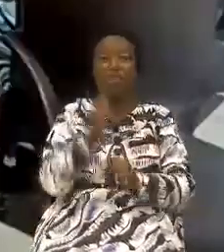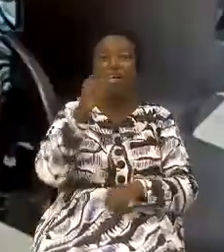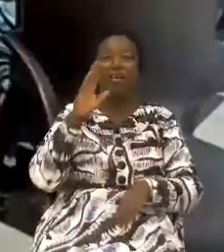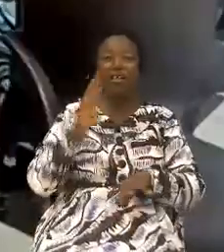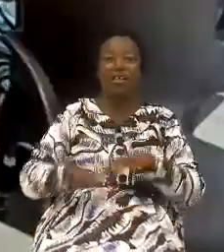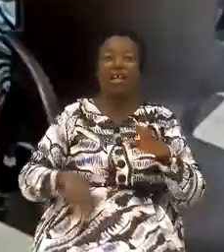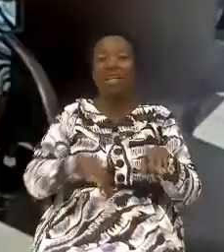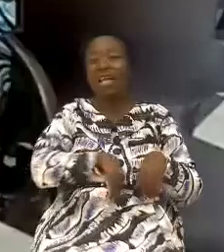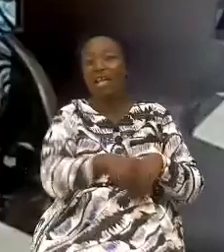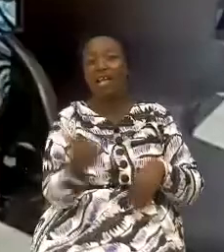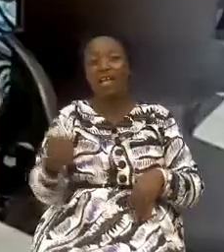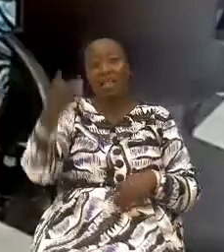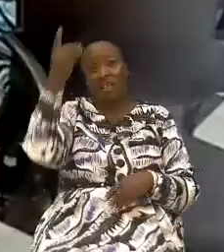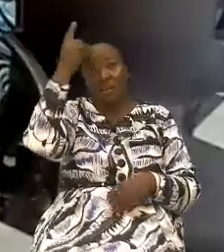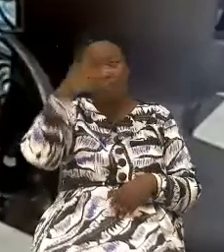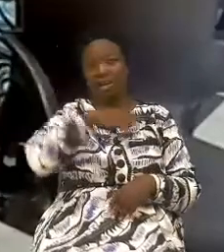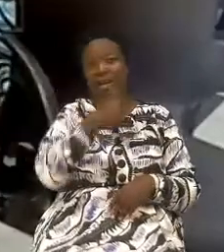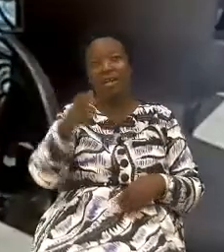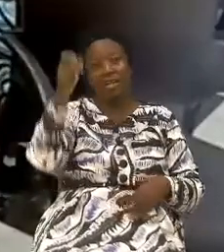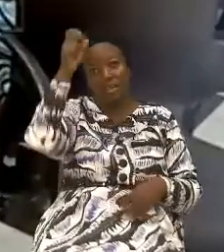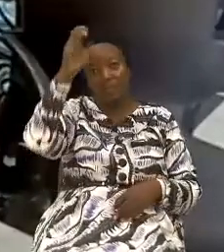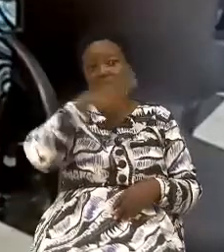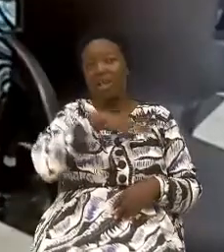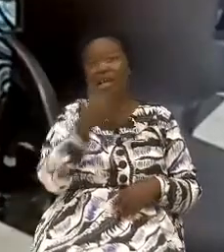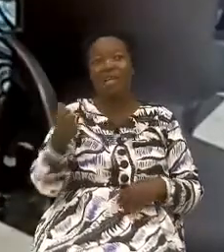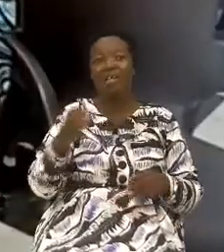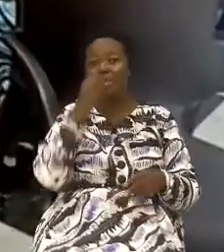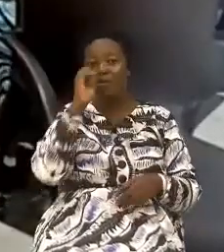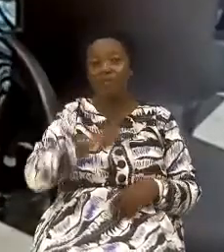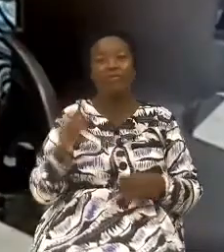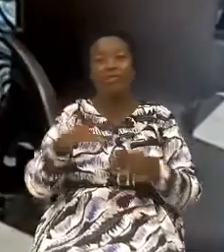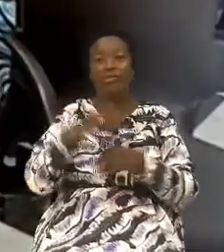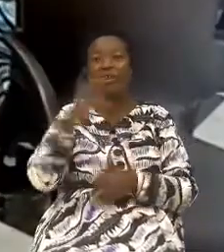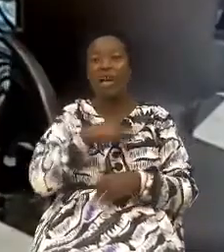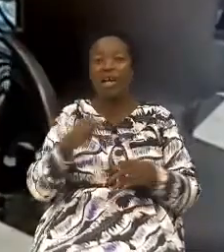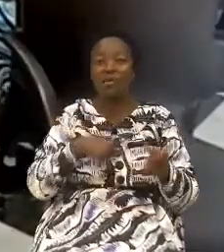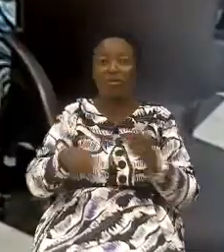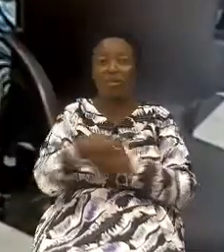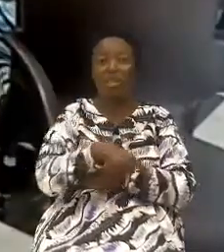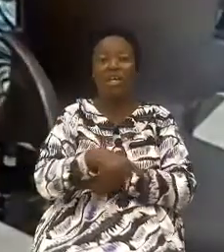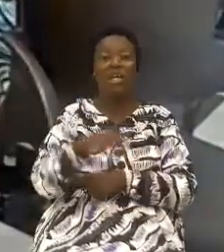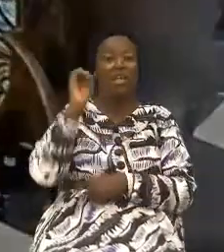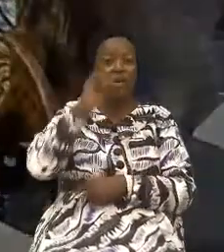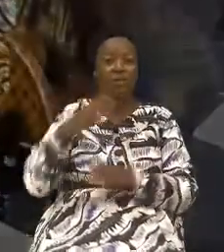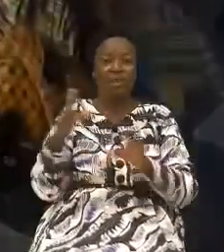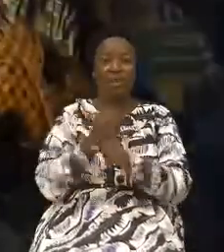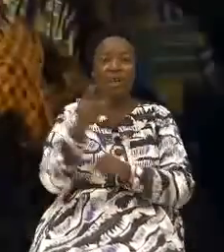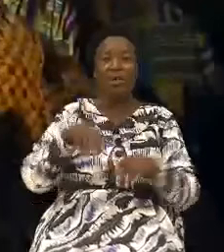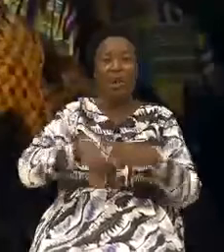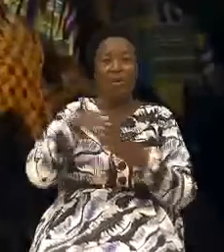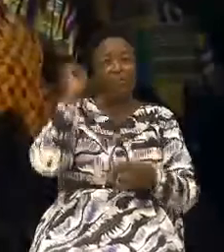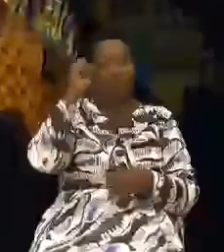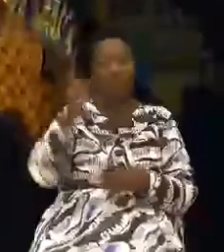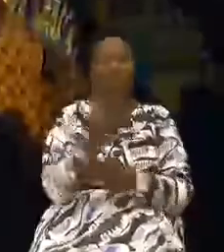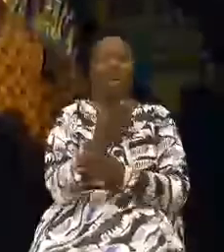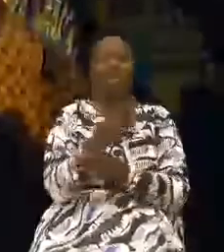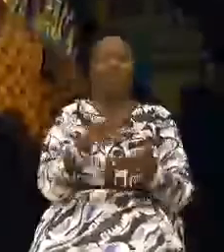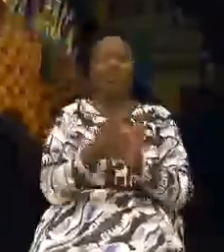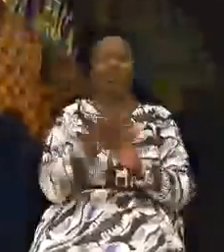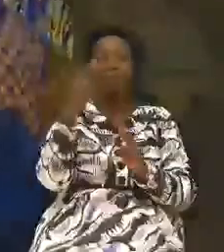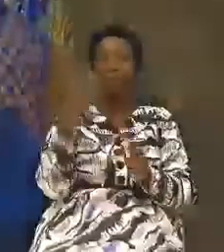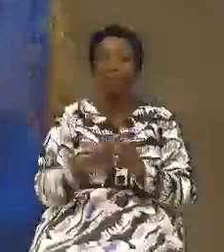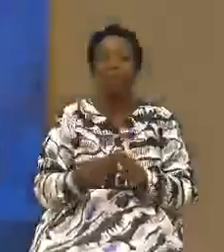devil, any evil spirit. And today, he will take you out of his hand. All